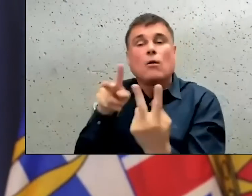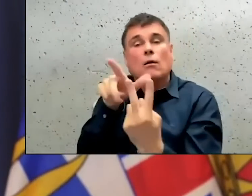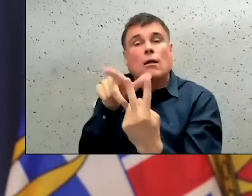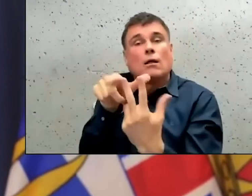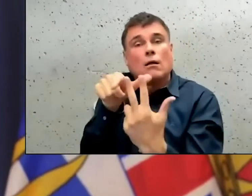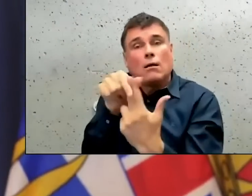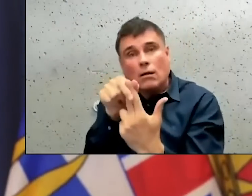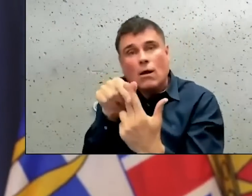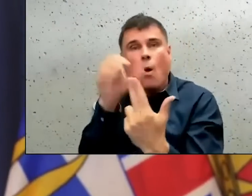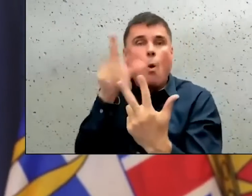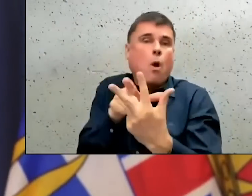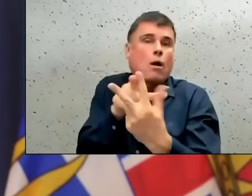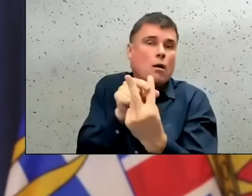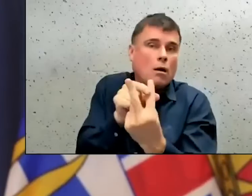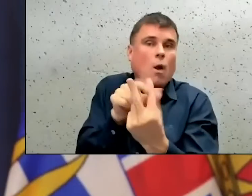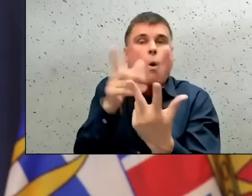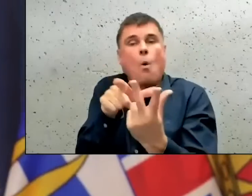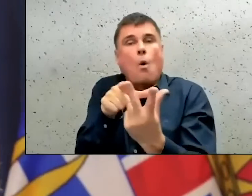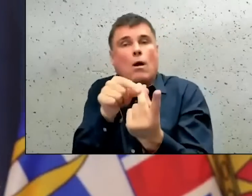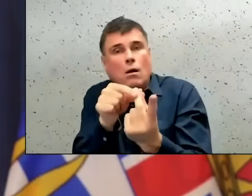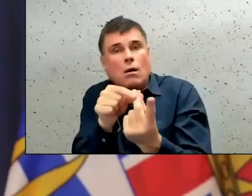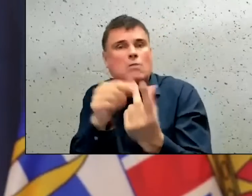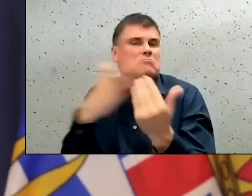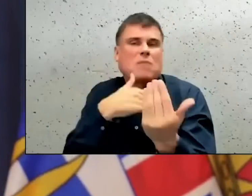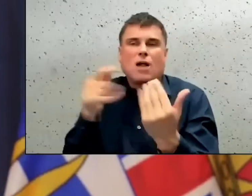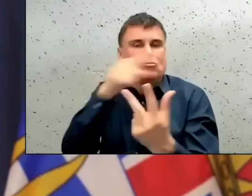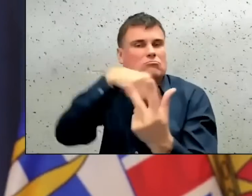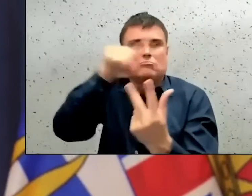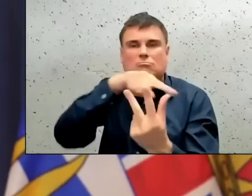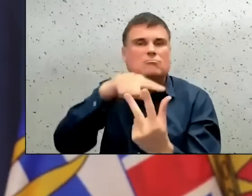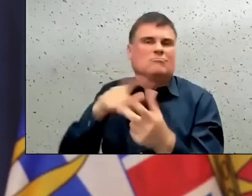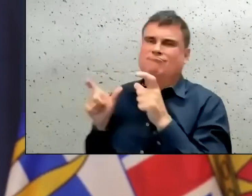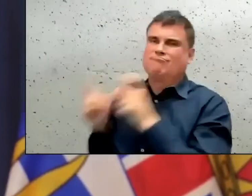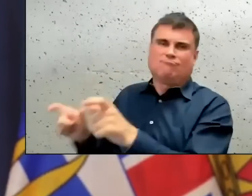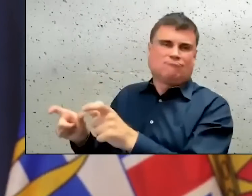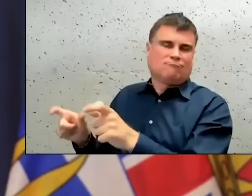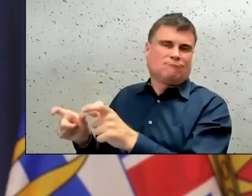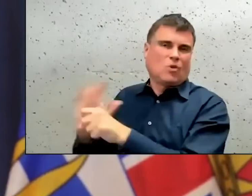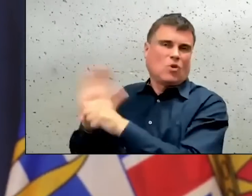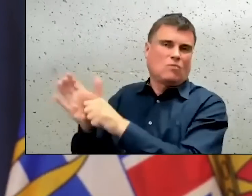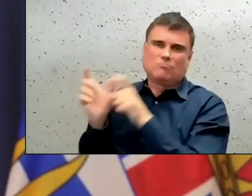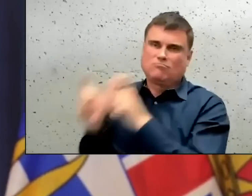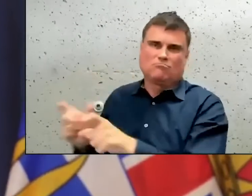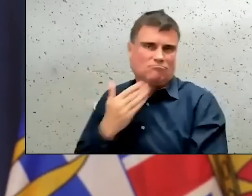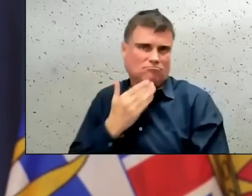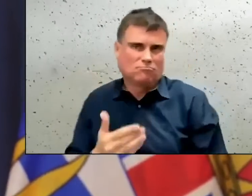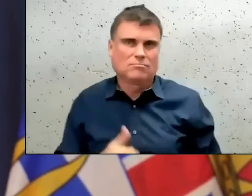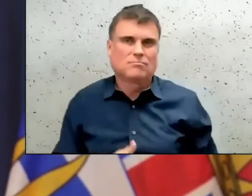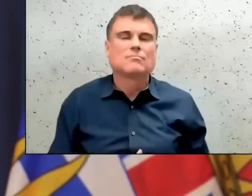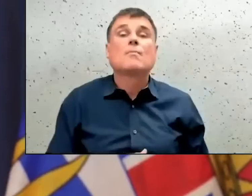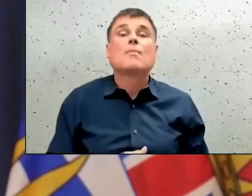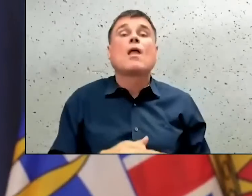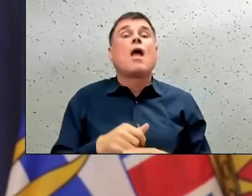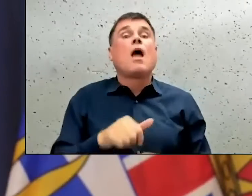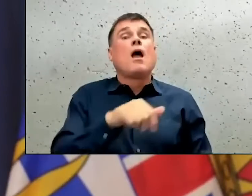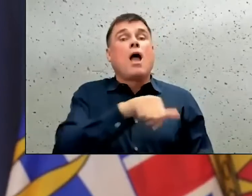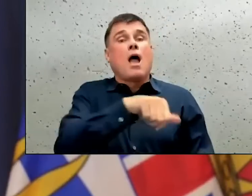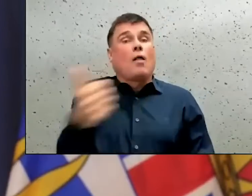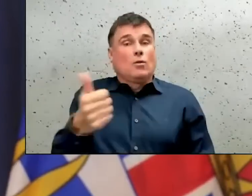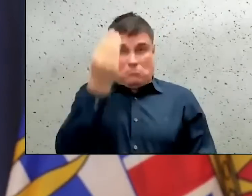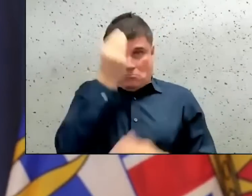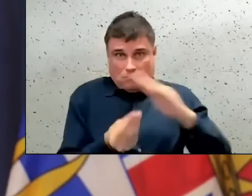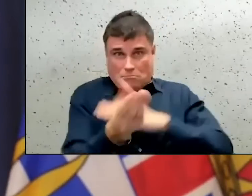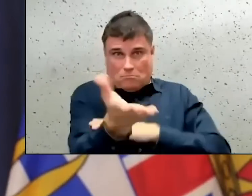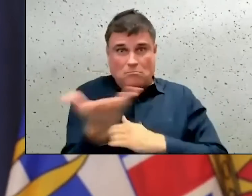internationally. The one other thing I wanted to address today is questions that I continue to get about